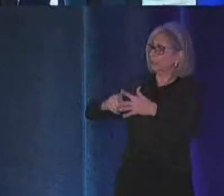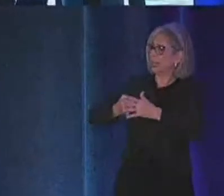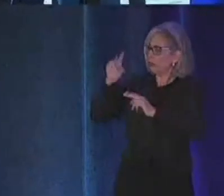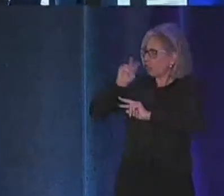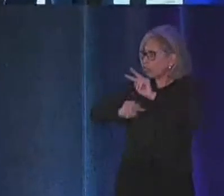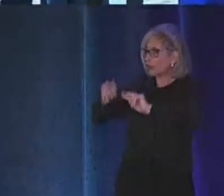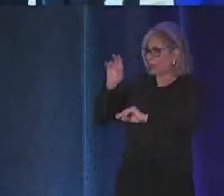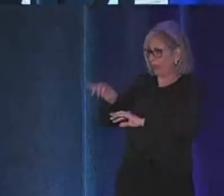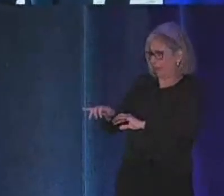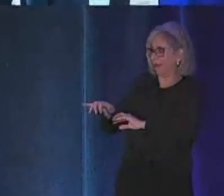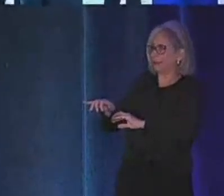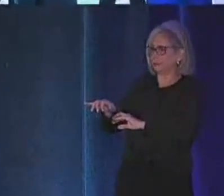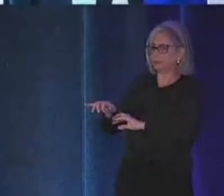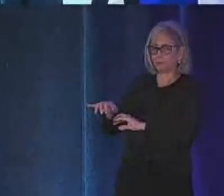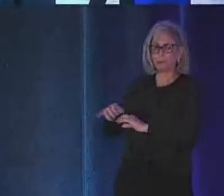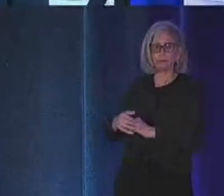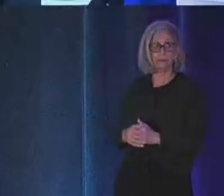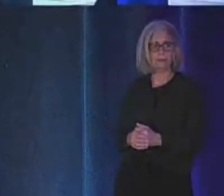look at that